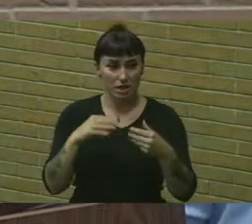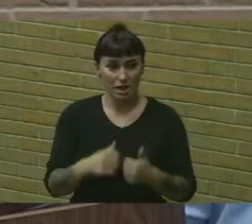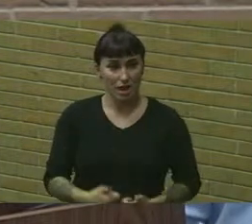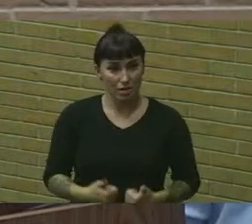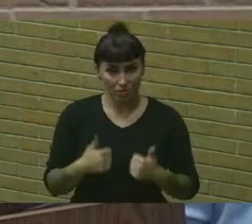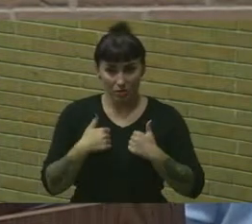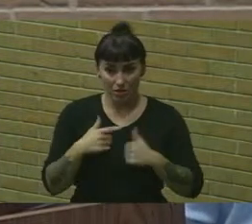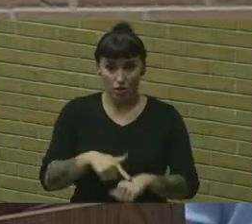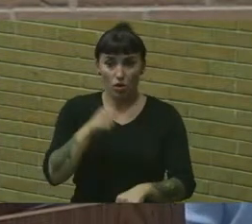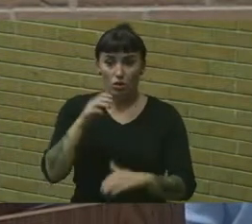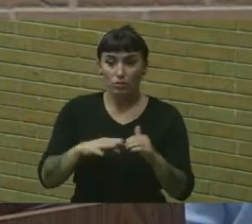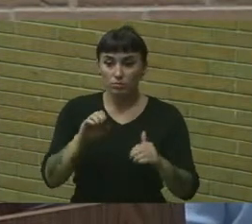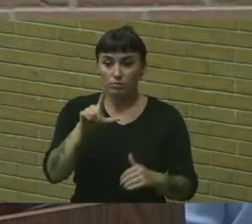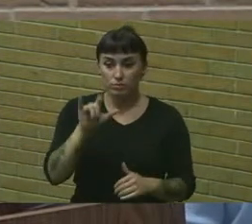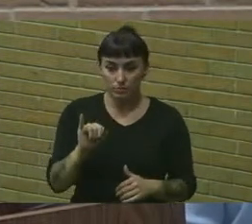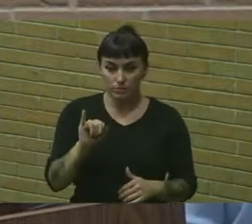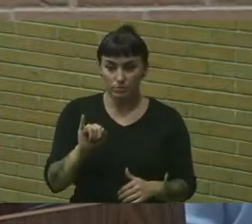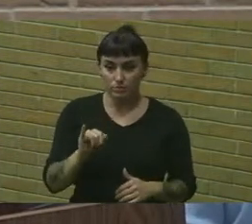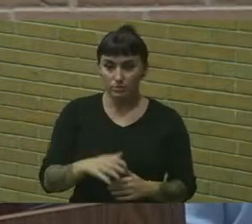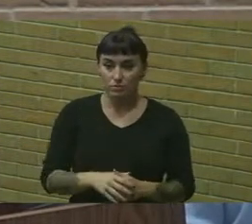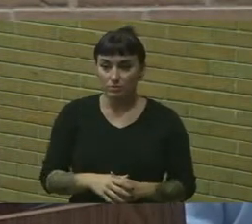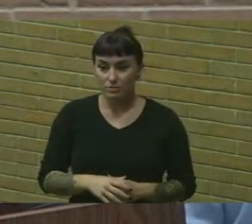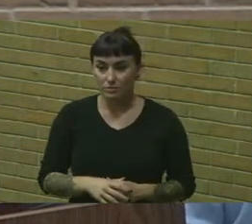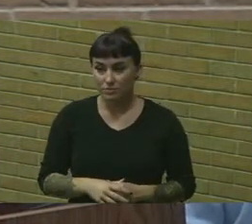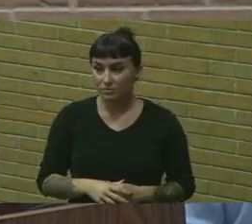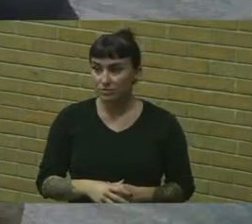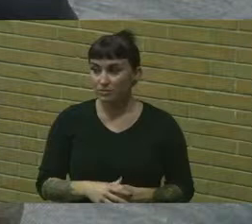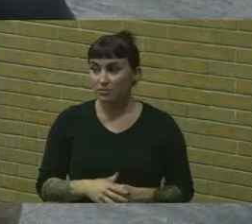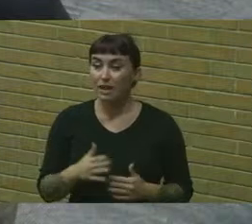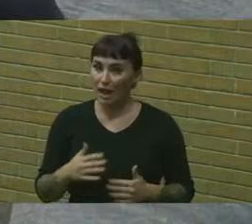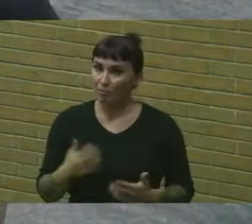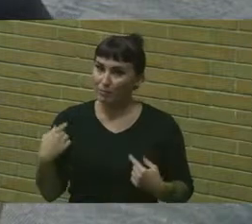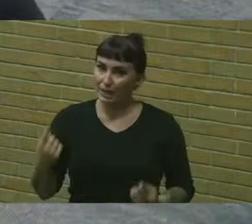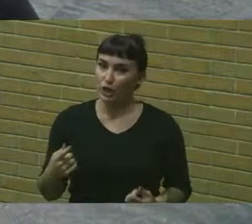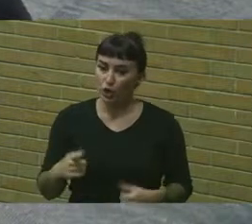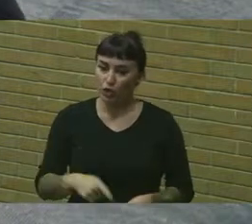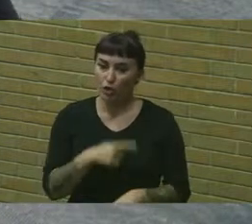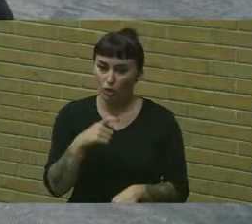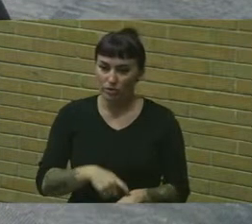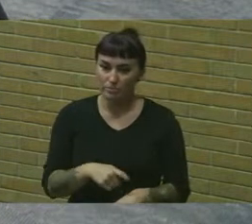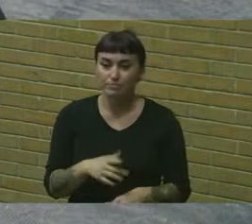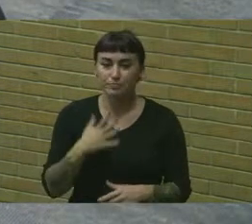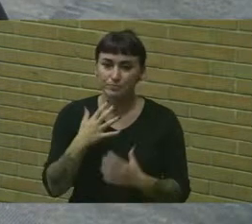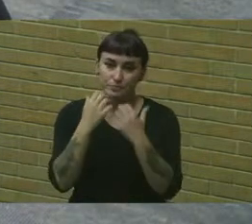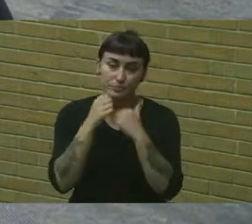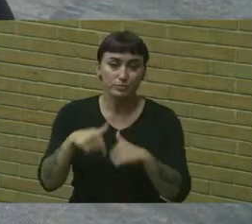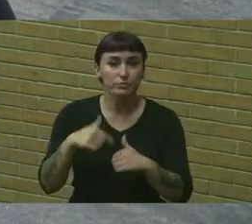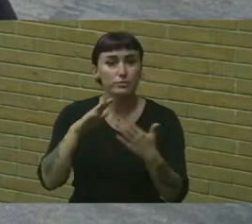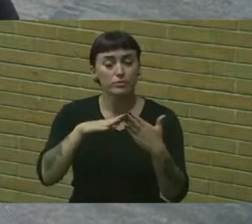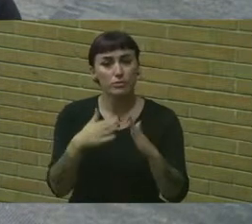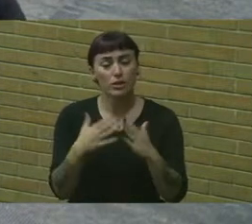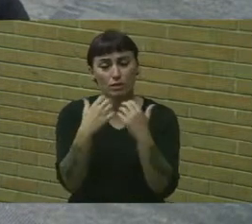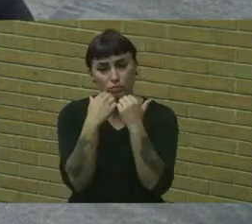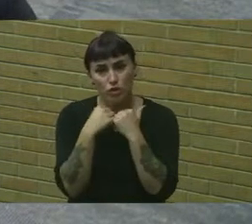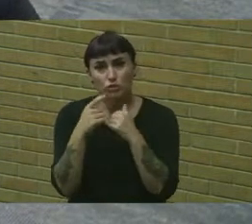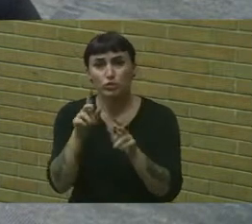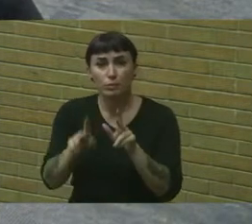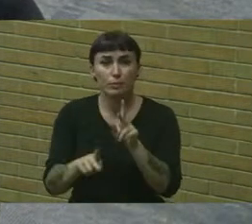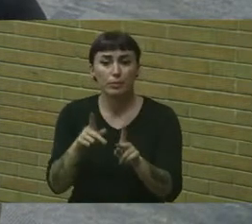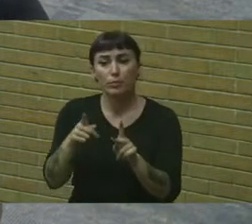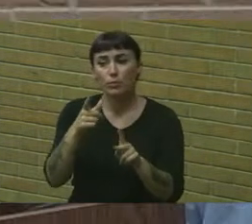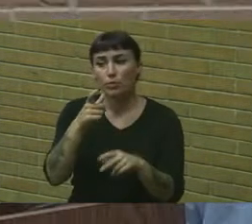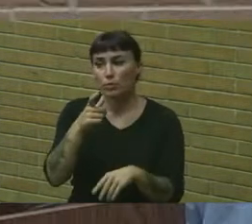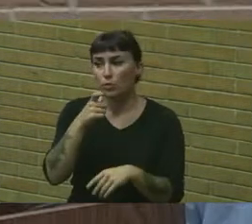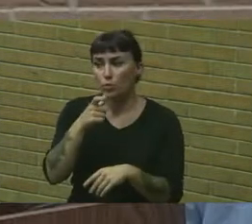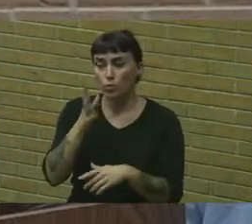in longer than Eli Fuderman. So I've been here a long time. I treasure this community. I treasure the people we've put